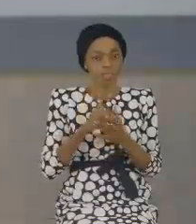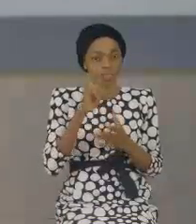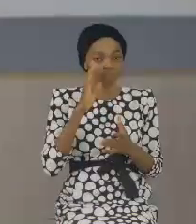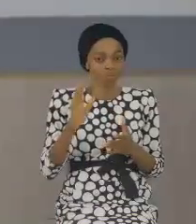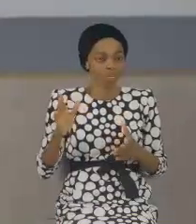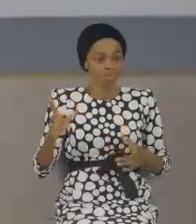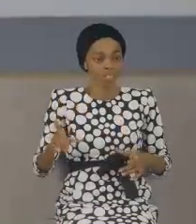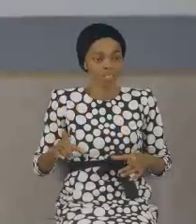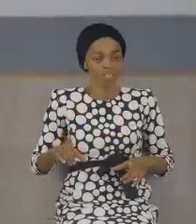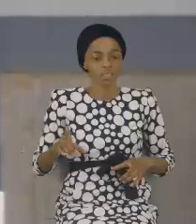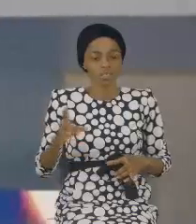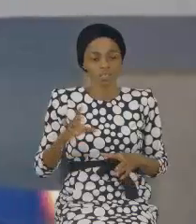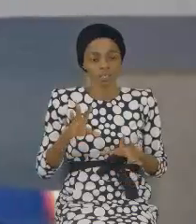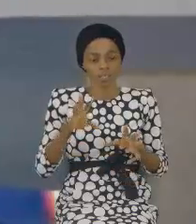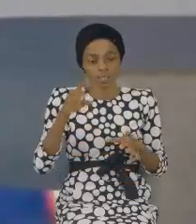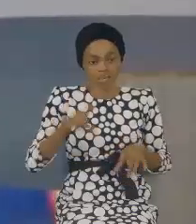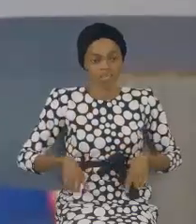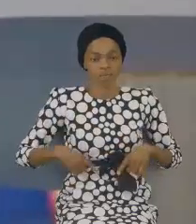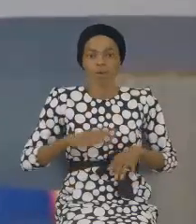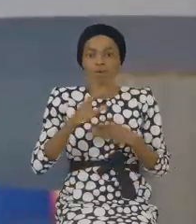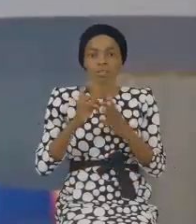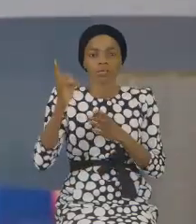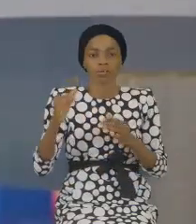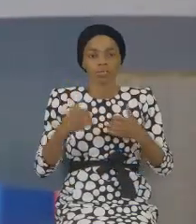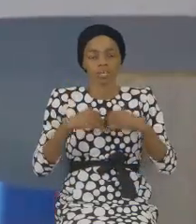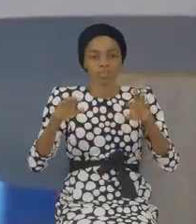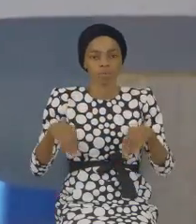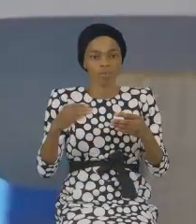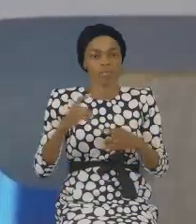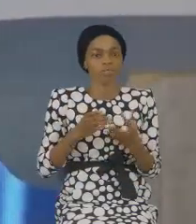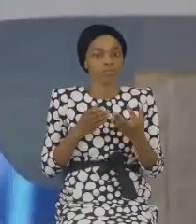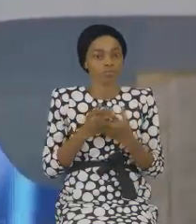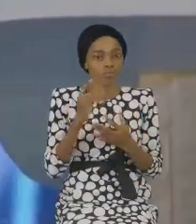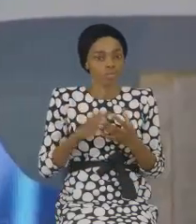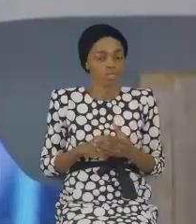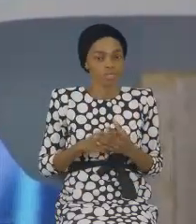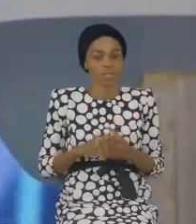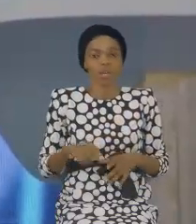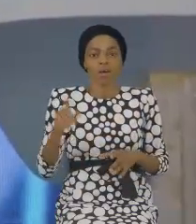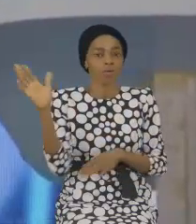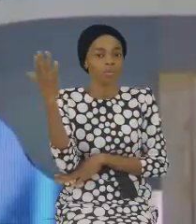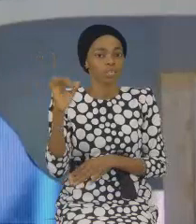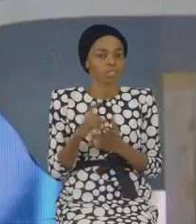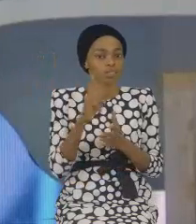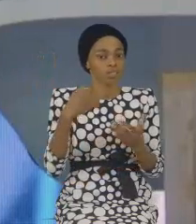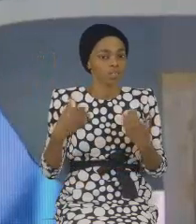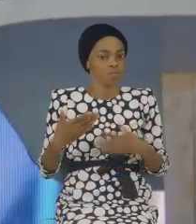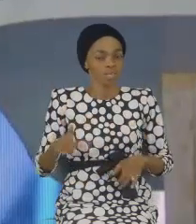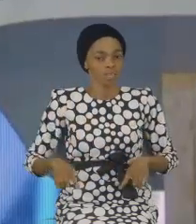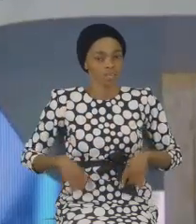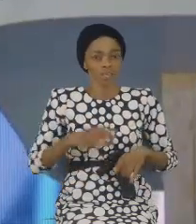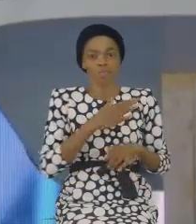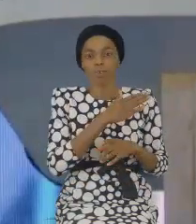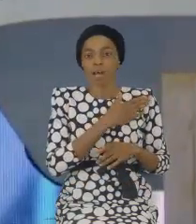live. All that God has provided through this wilderness is that she may live and multiply and